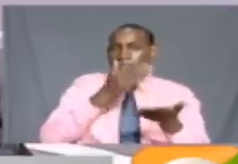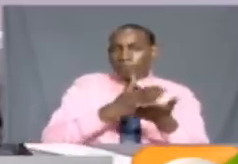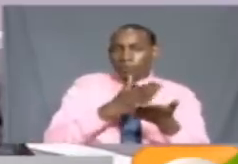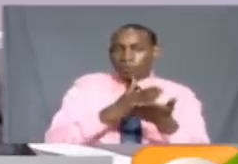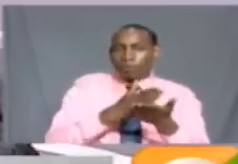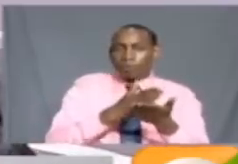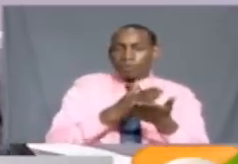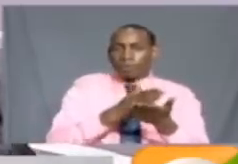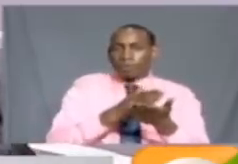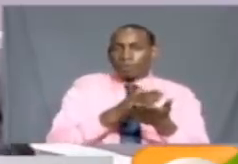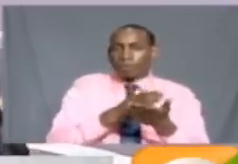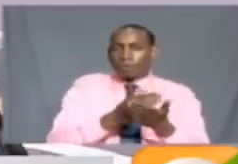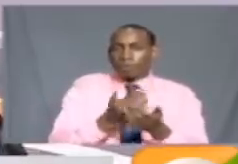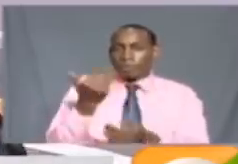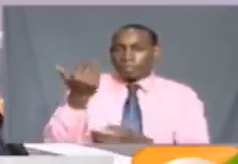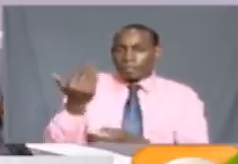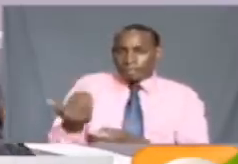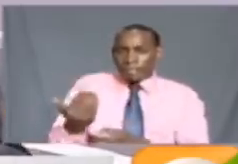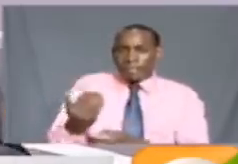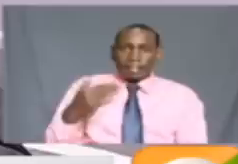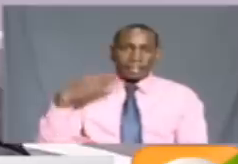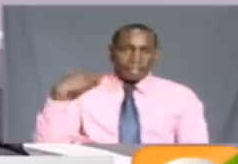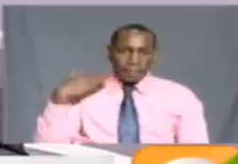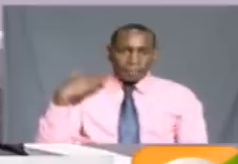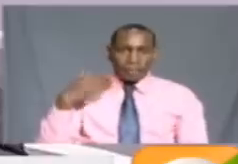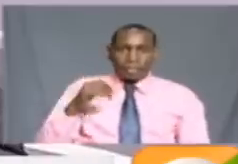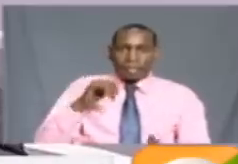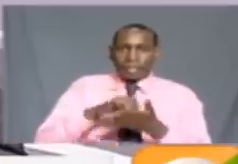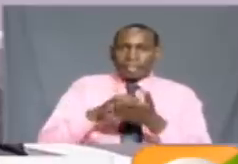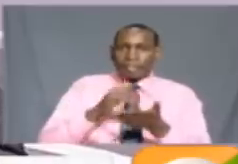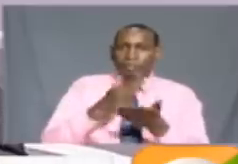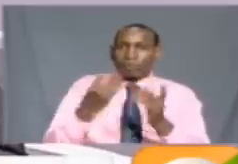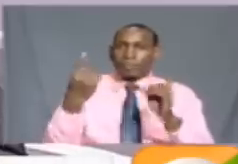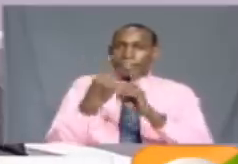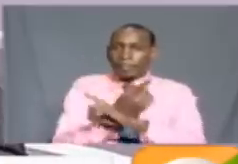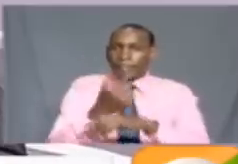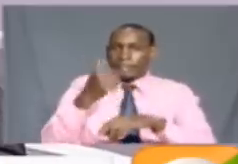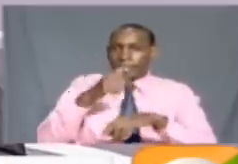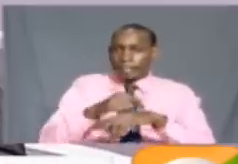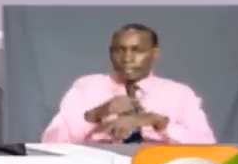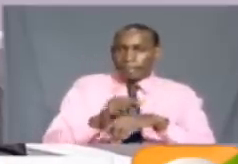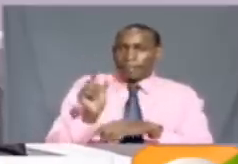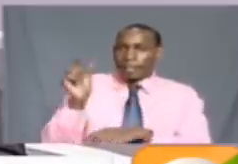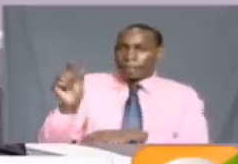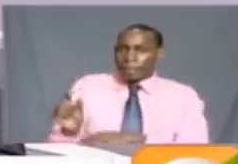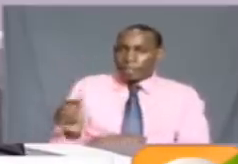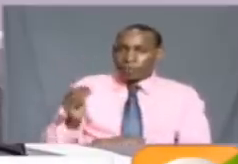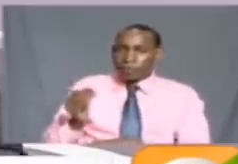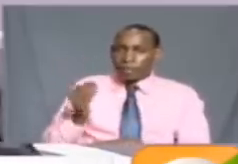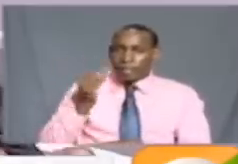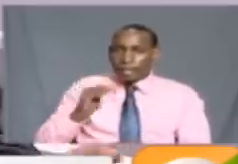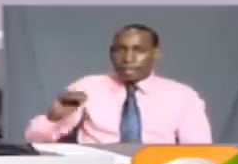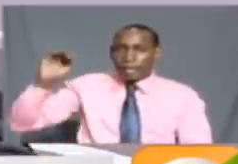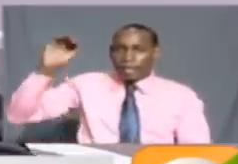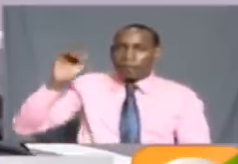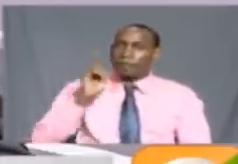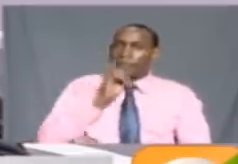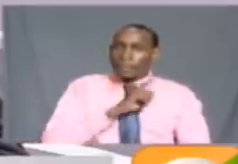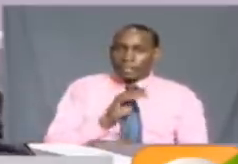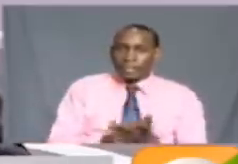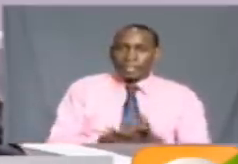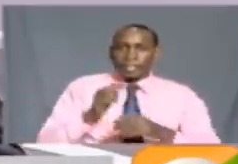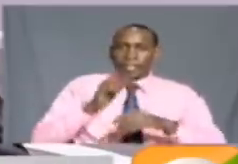this is a child offender. But that is totally different when the perpetrator is an adult. Because when we're talking